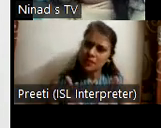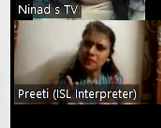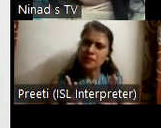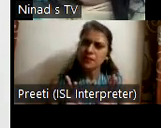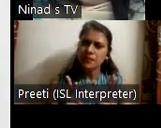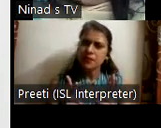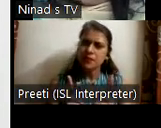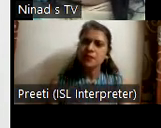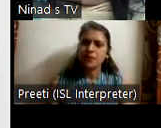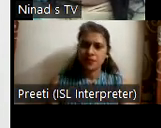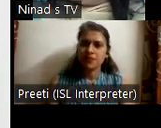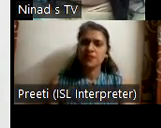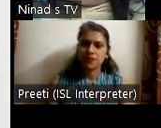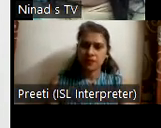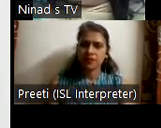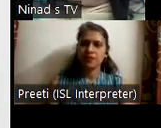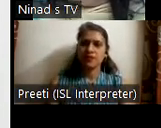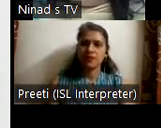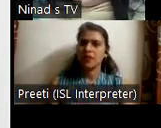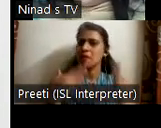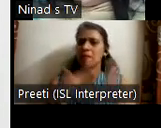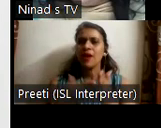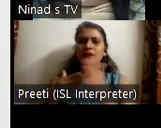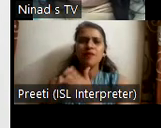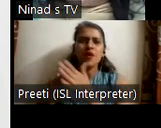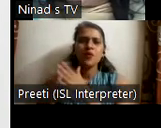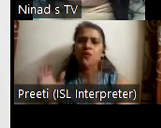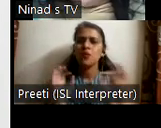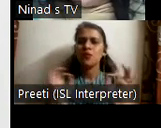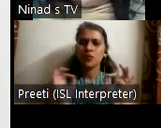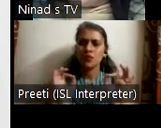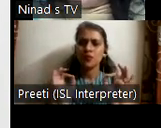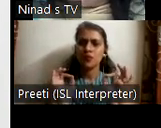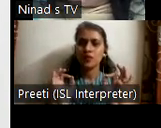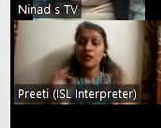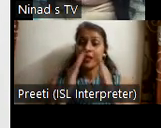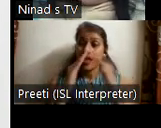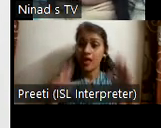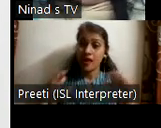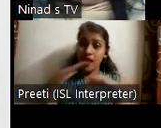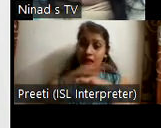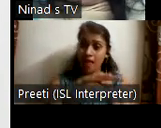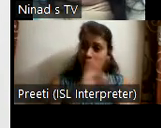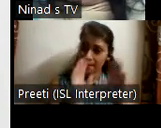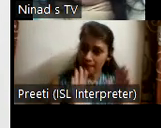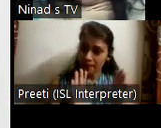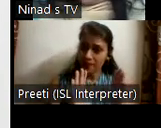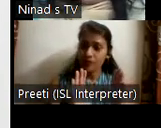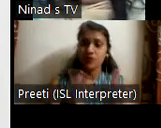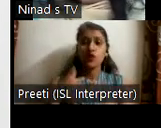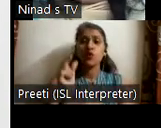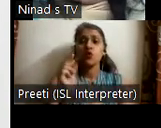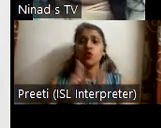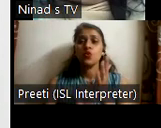house without any barriers. And if this house is having a ramp, is universally